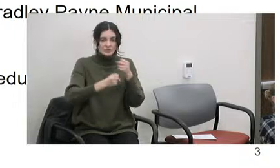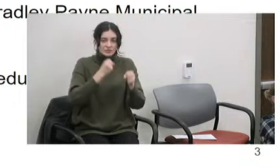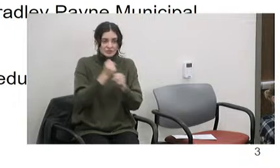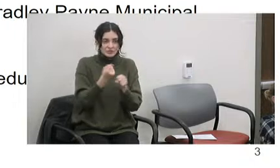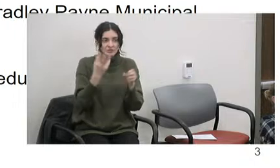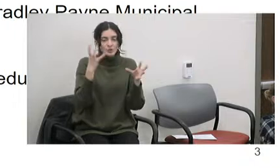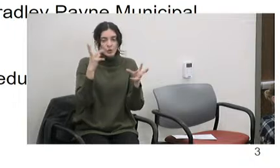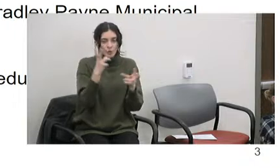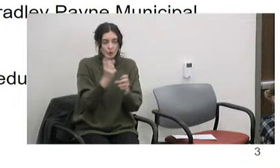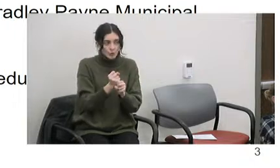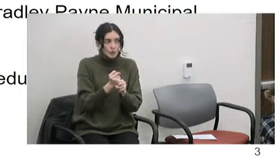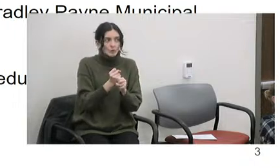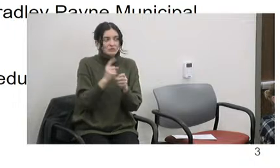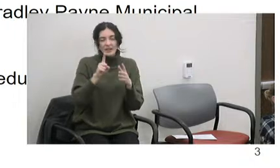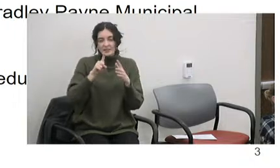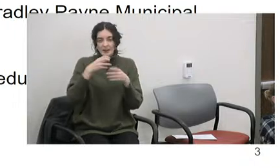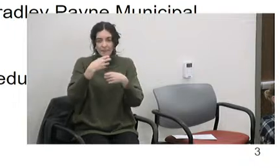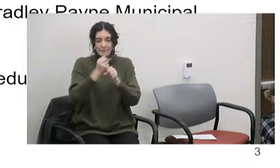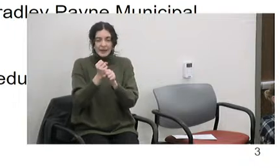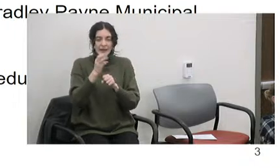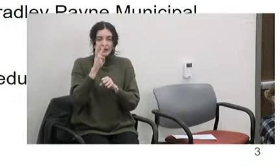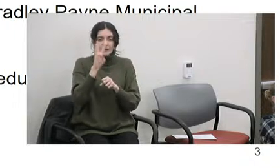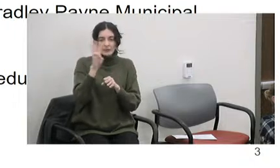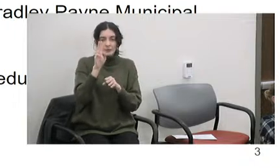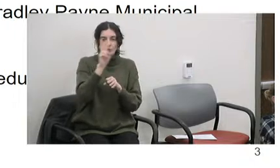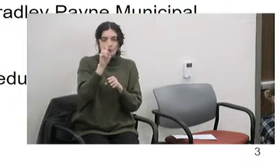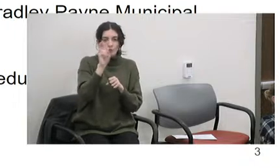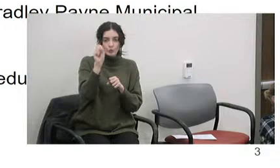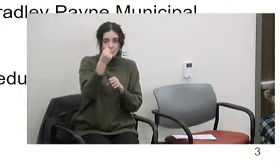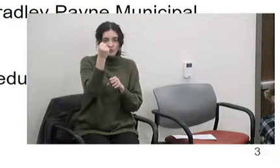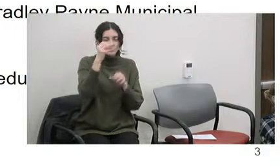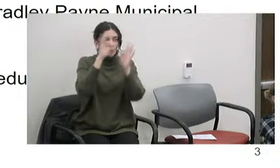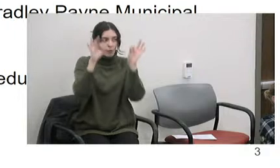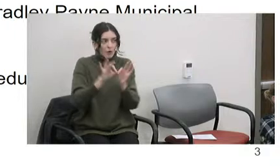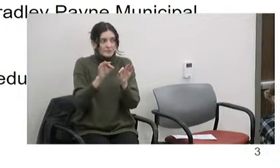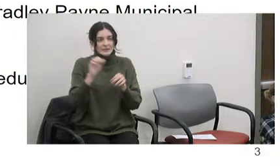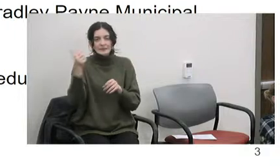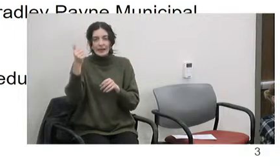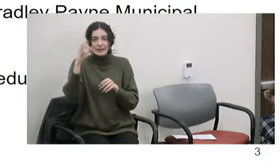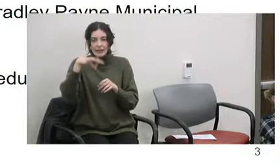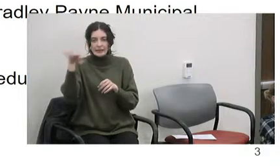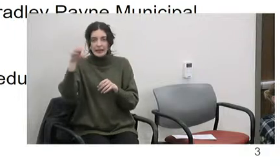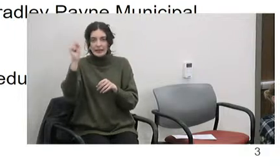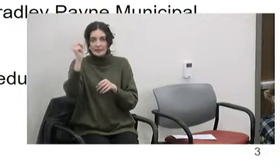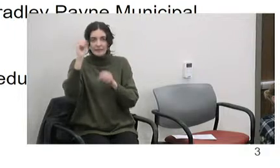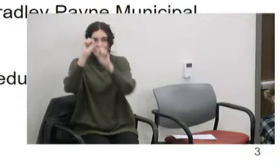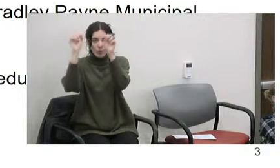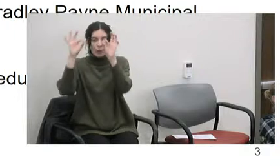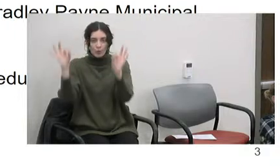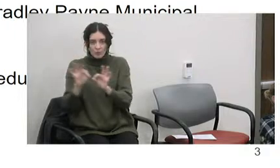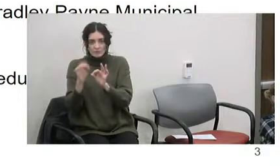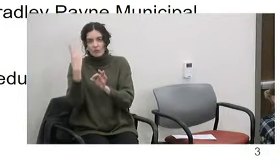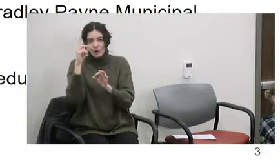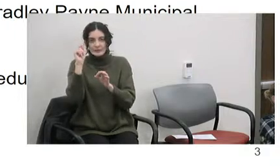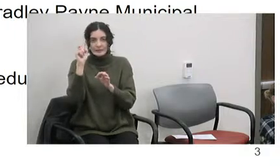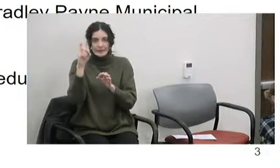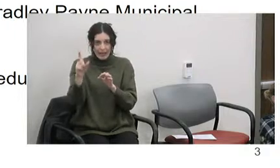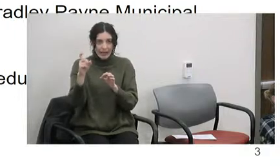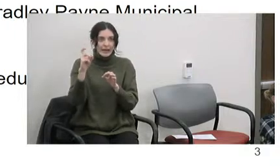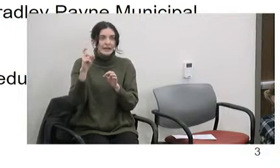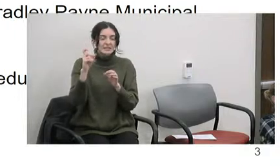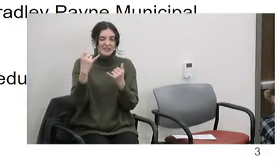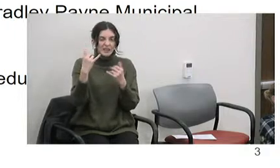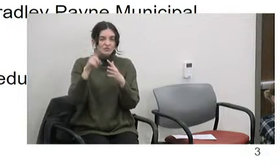employees and vendor 1099s for those employees that are not incorporated that are